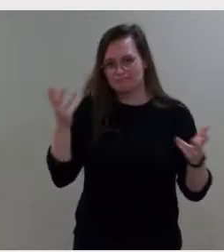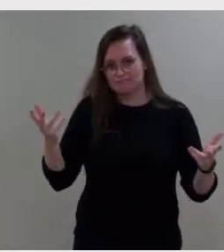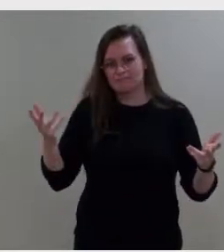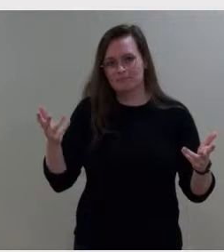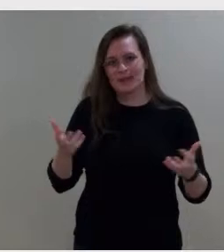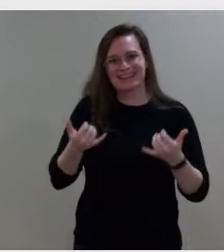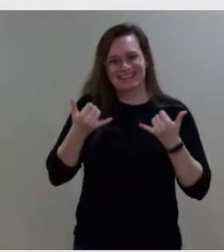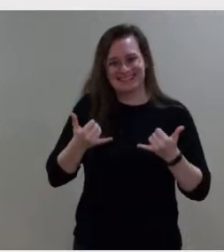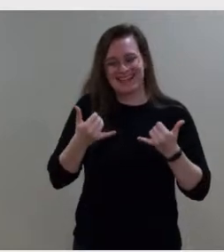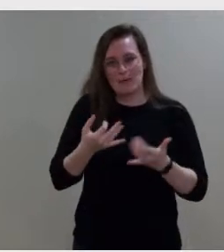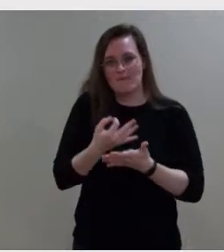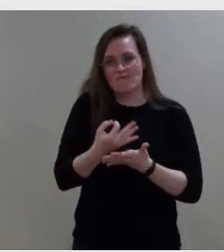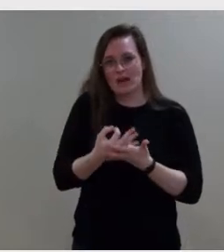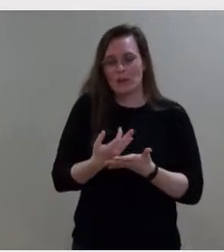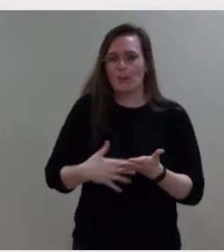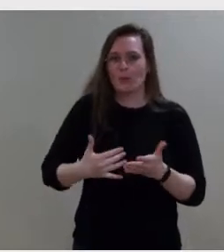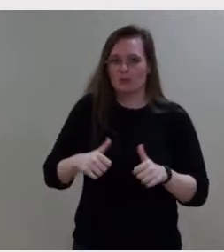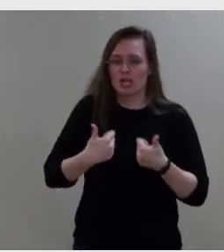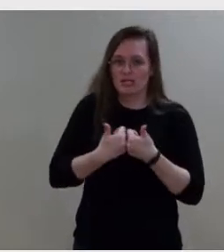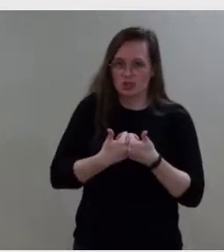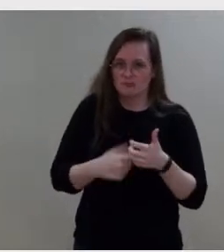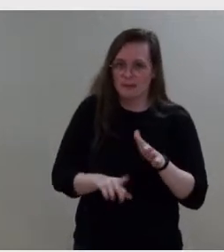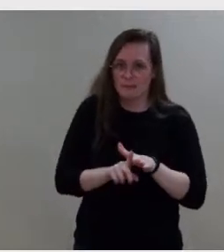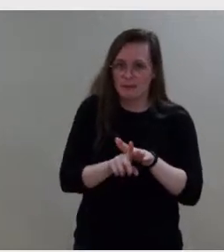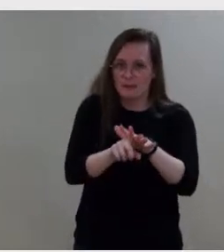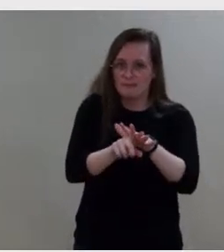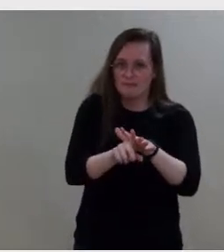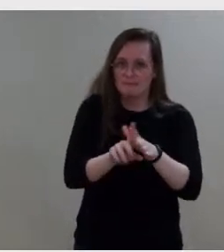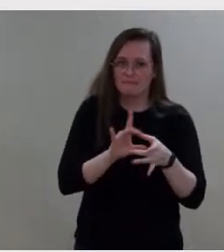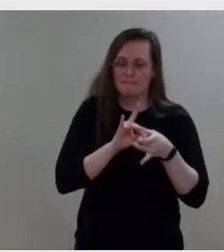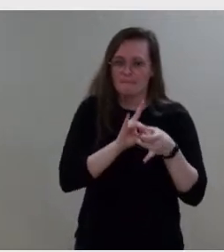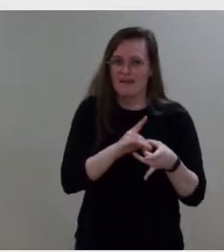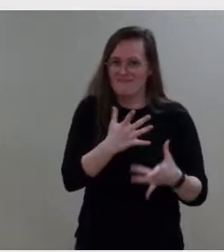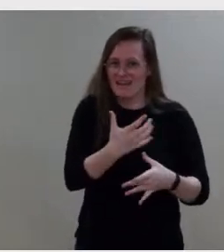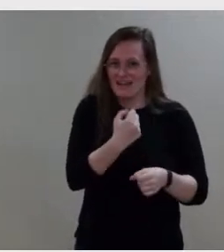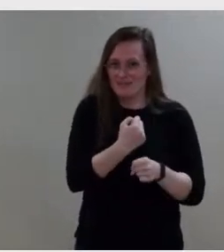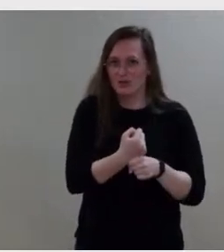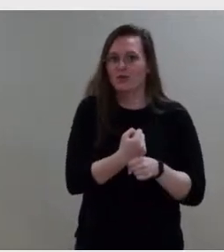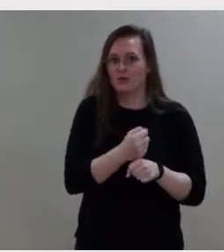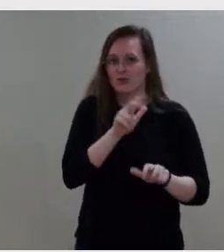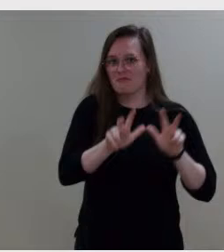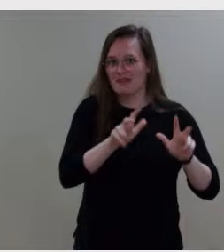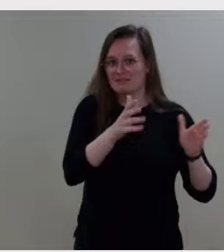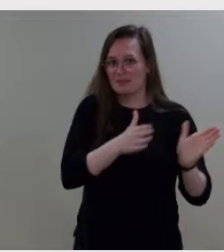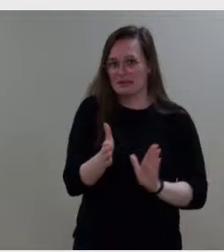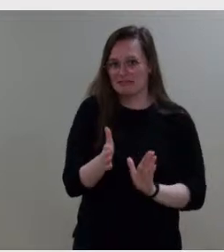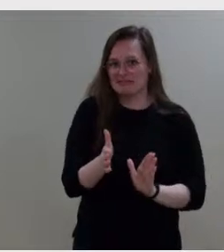significant funding challenges associated with the 5-year capital investment plan.